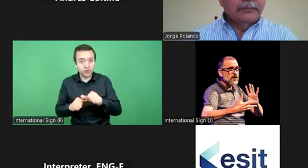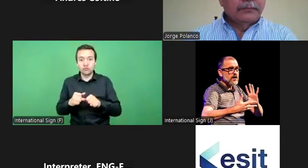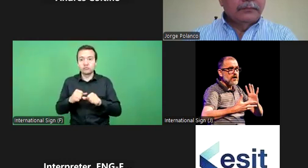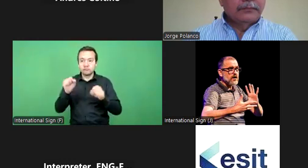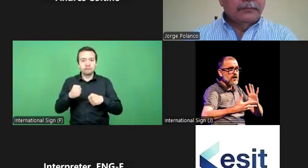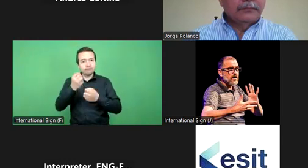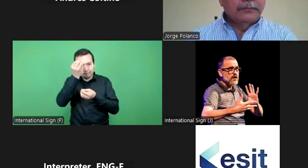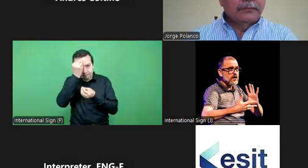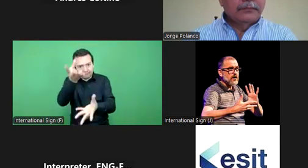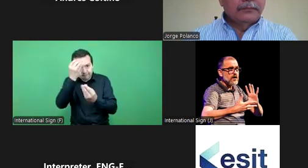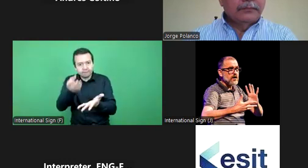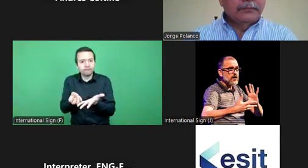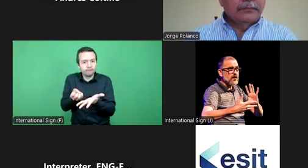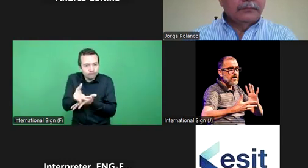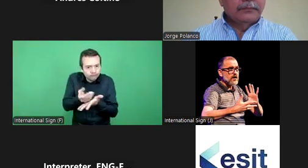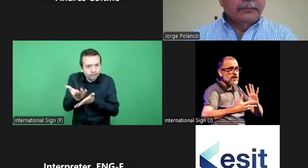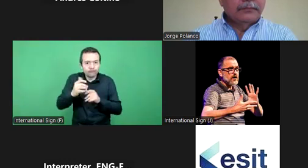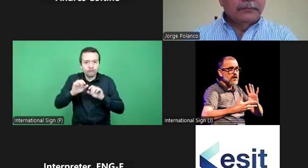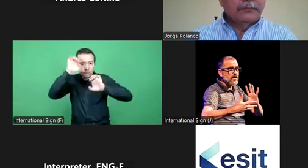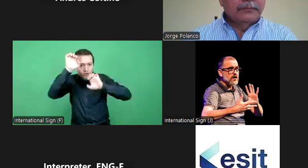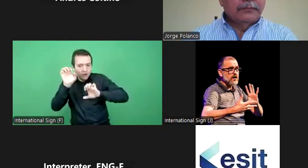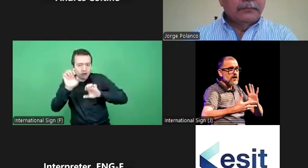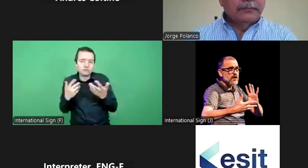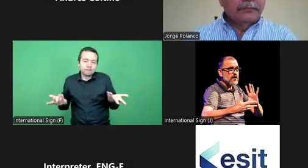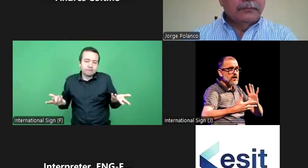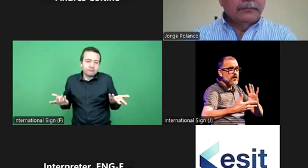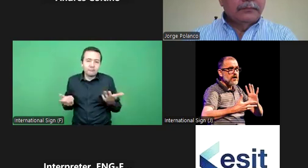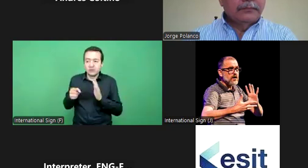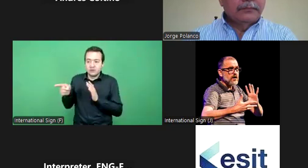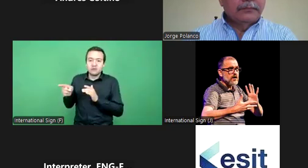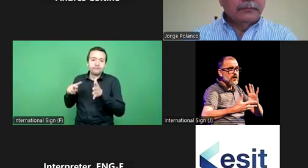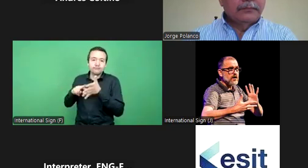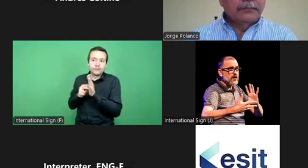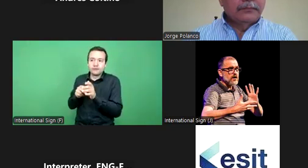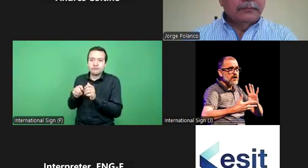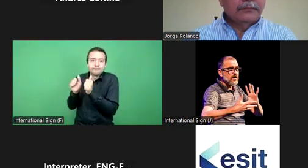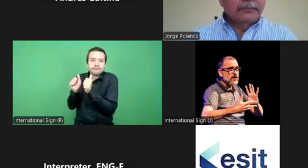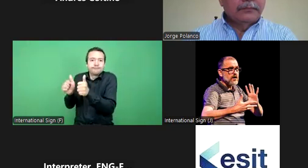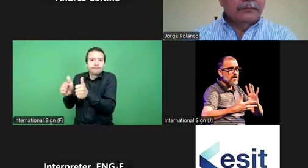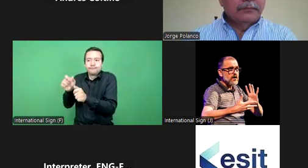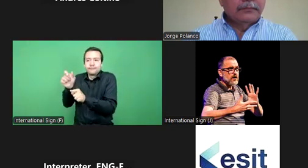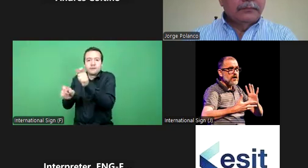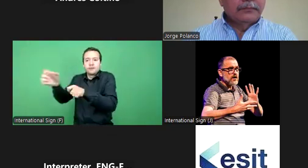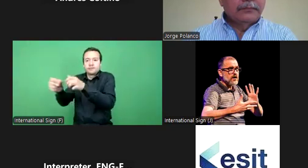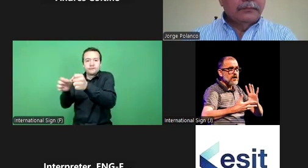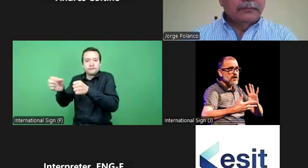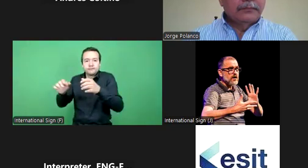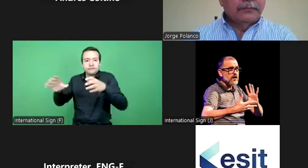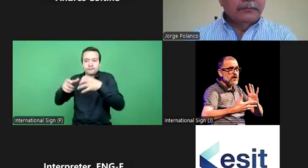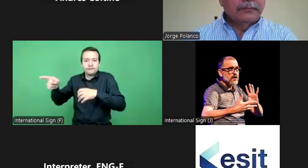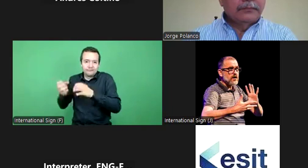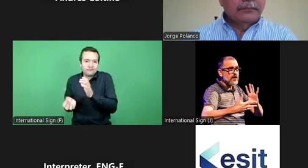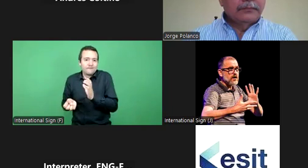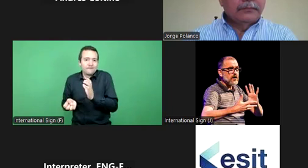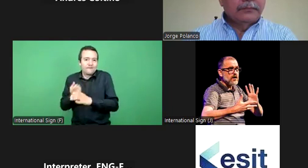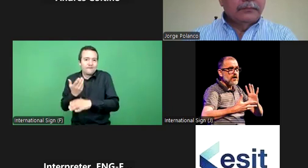would have provided the services, the continued services for the